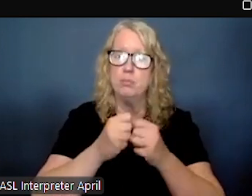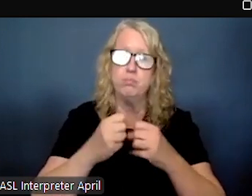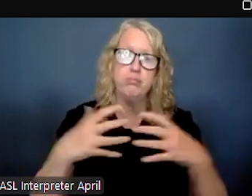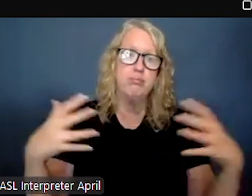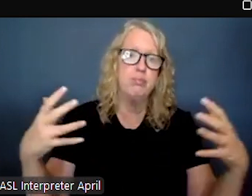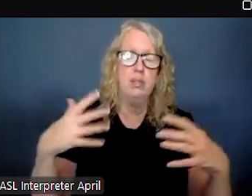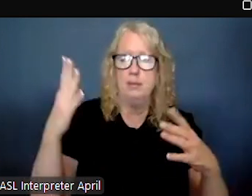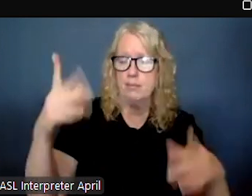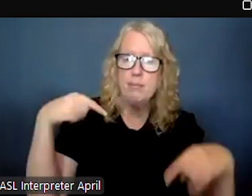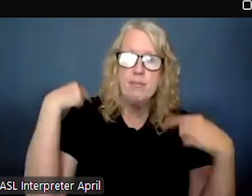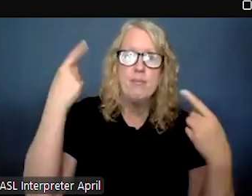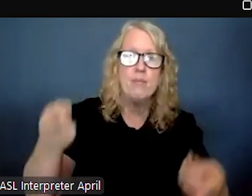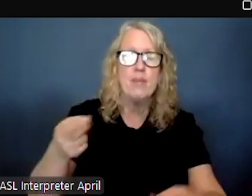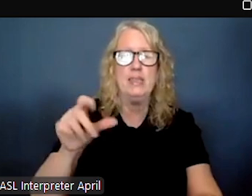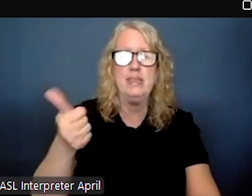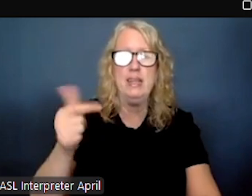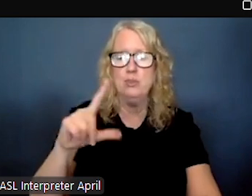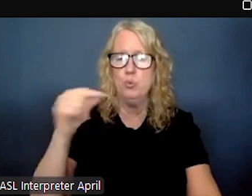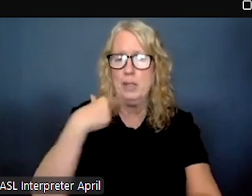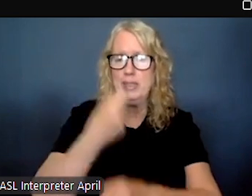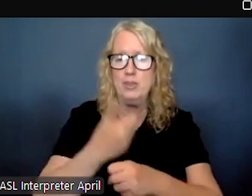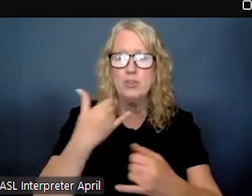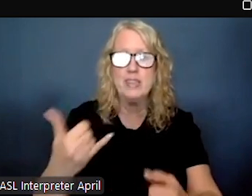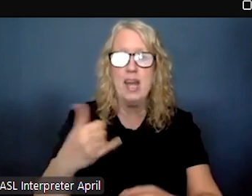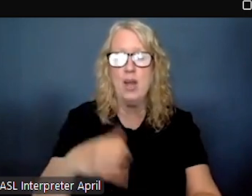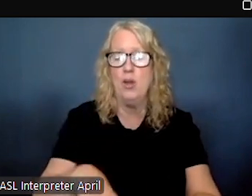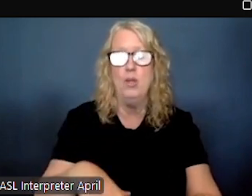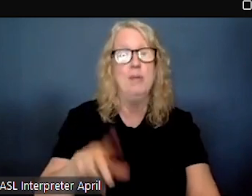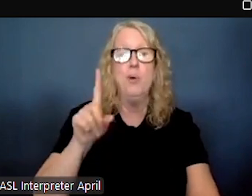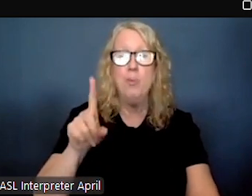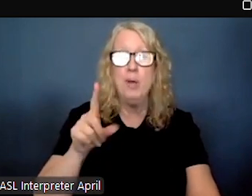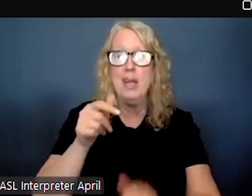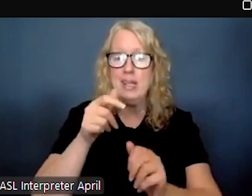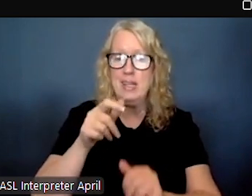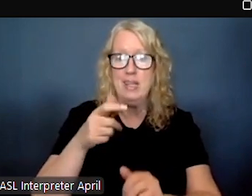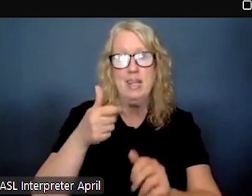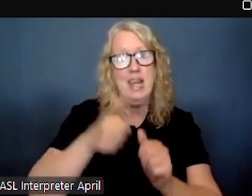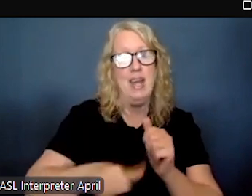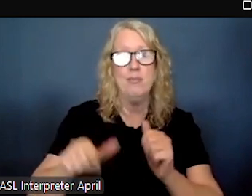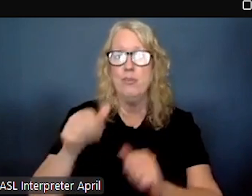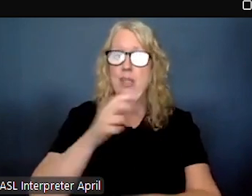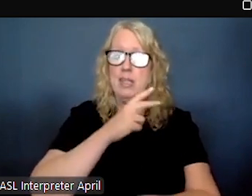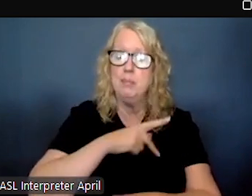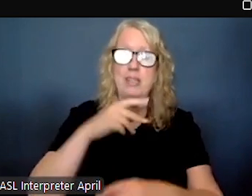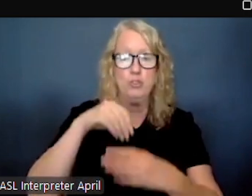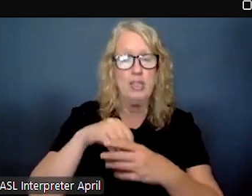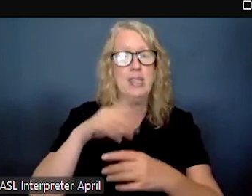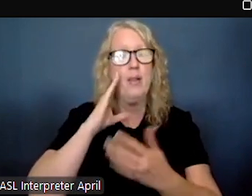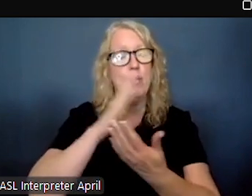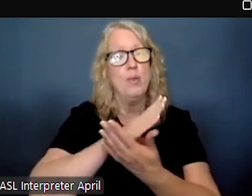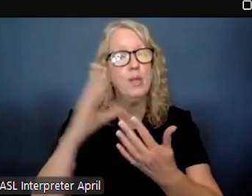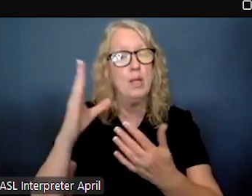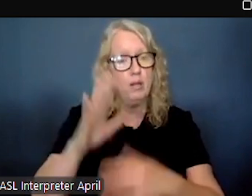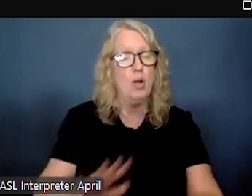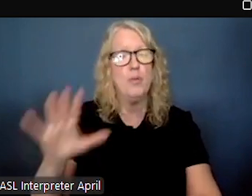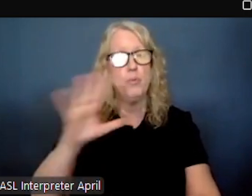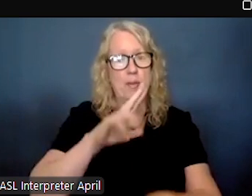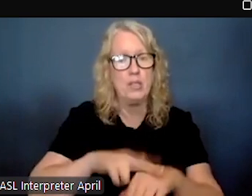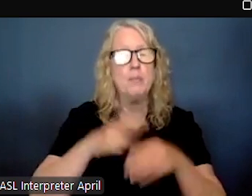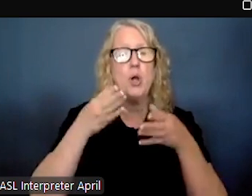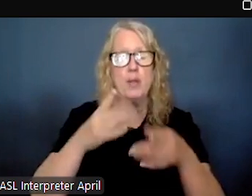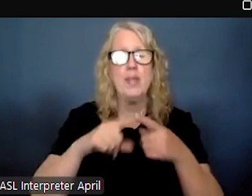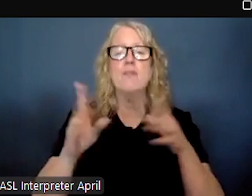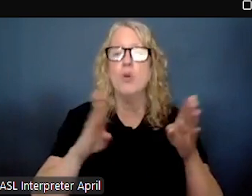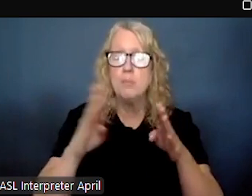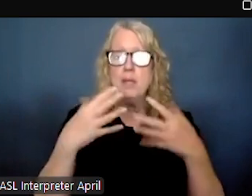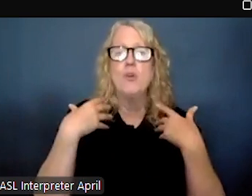over the last 10, 20 years. And now about 1 in every patient who are in ERs across the nation are there for a behavioral